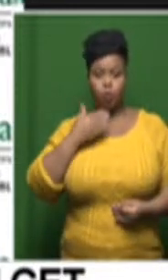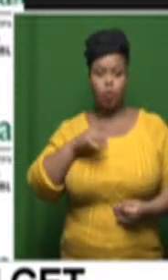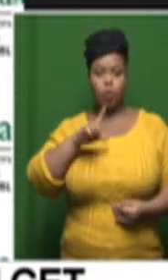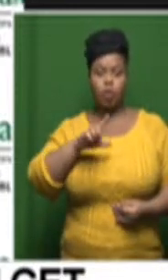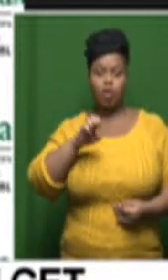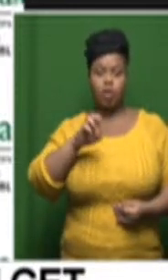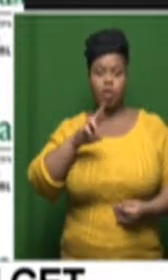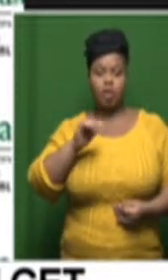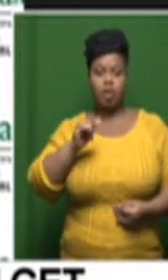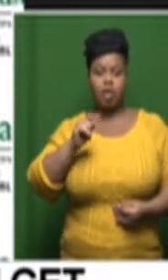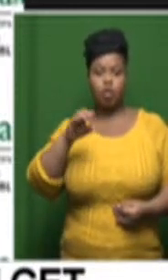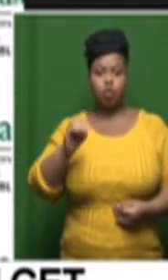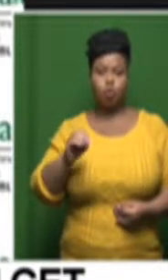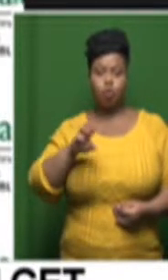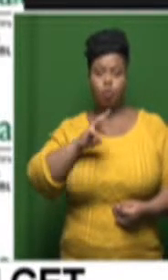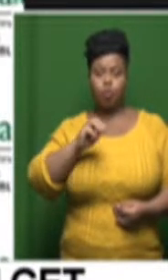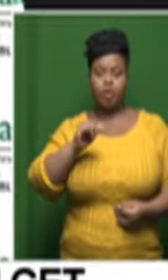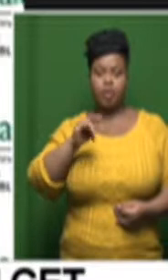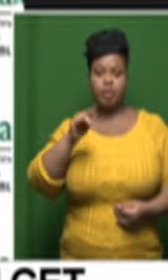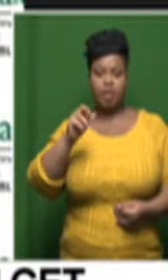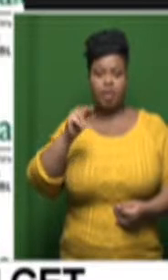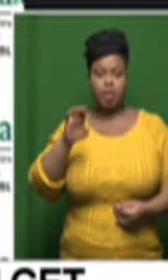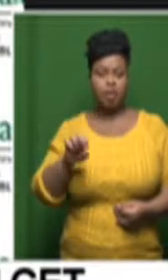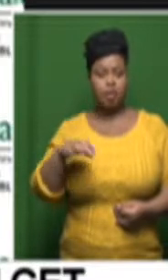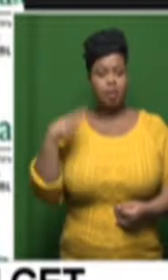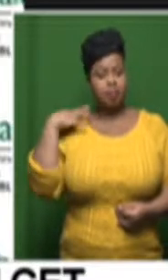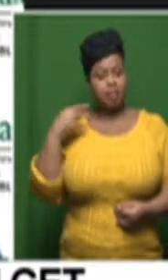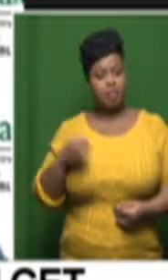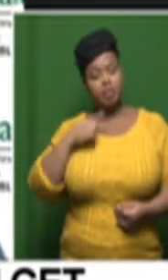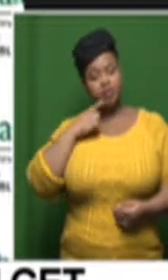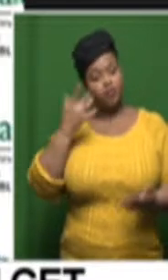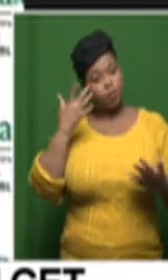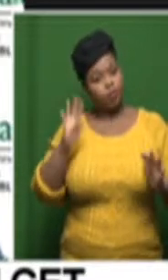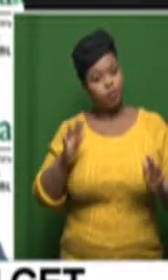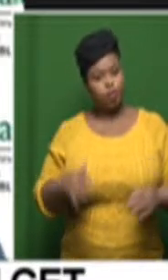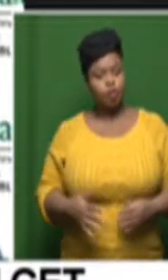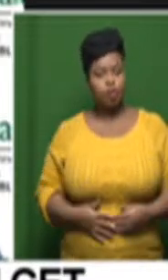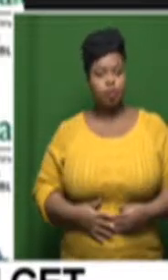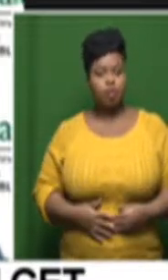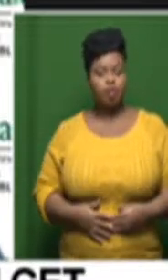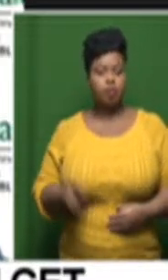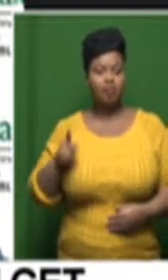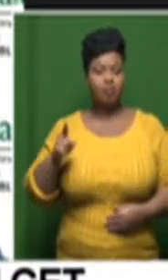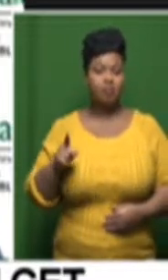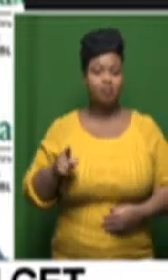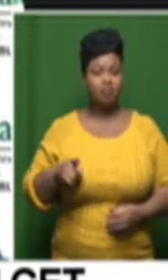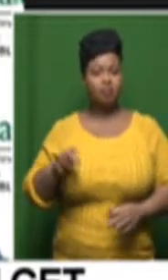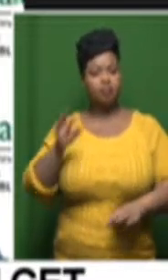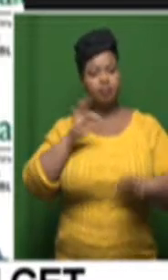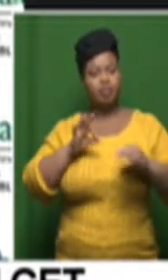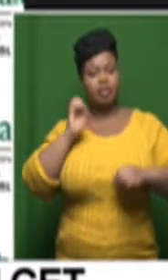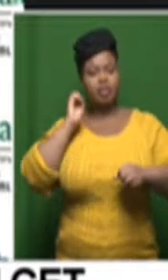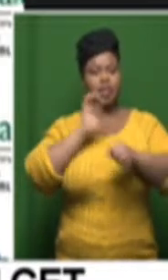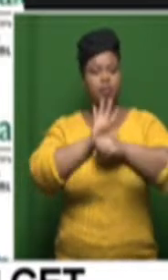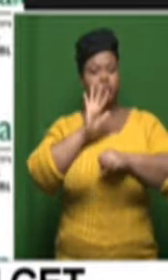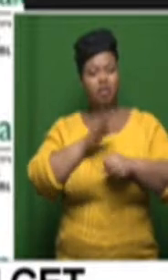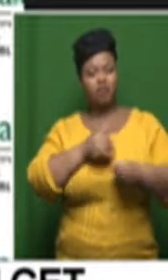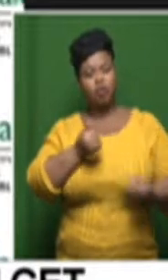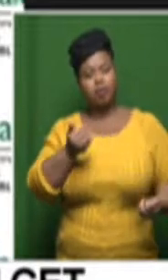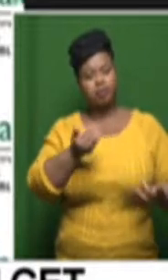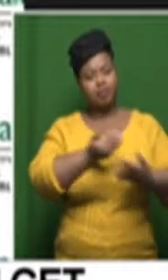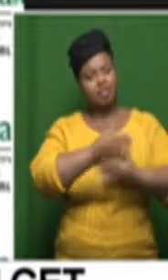Lerato Moletsane, as Minister has already introduced her. She's going to take us through the impact of